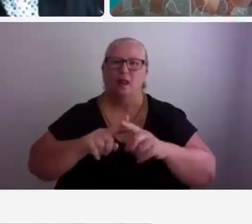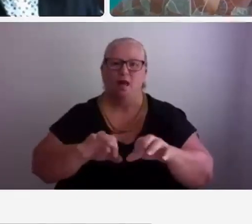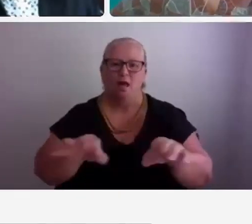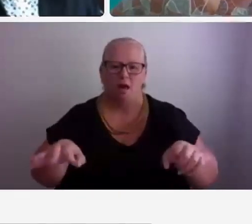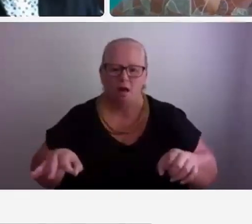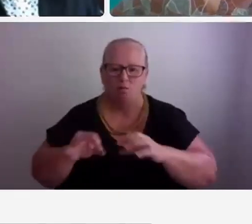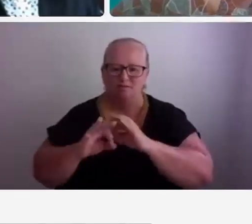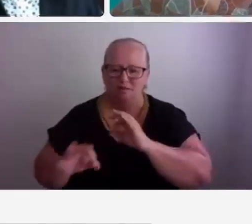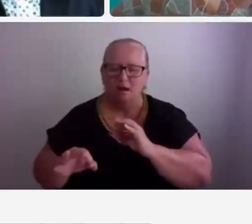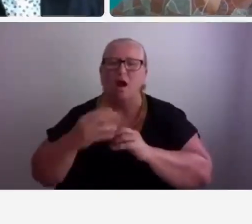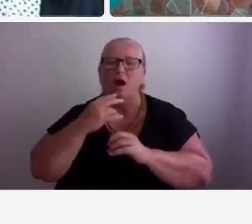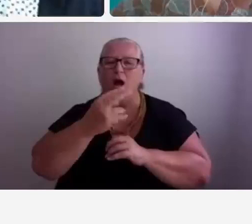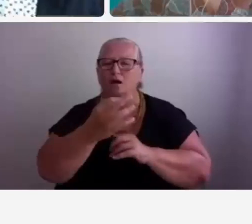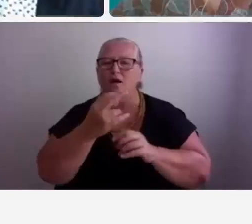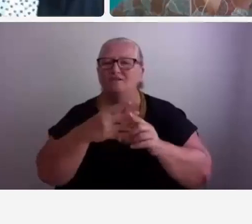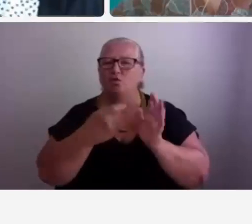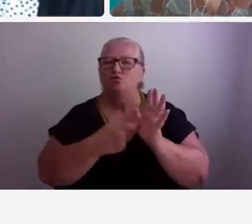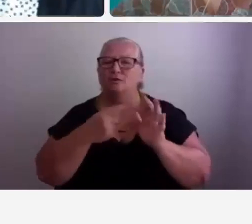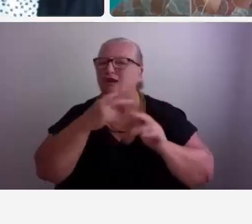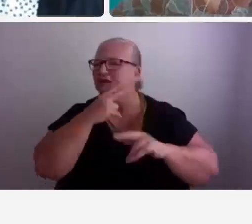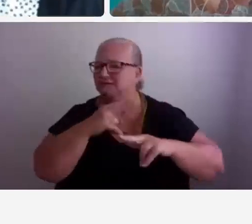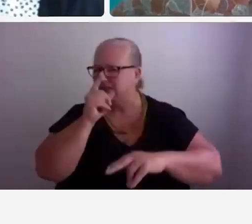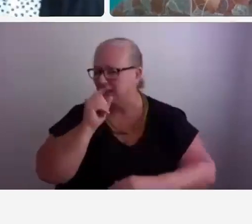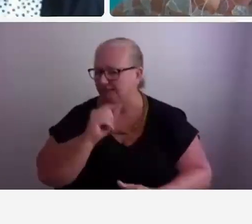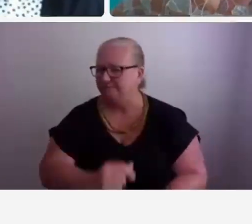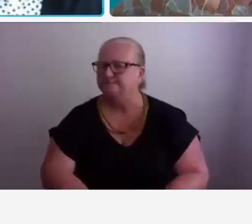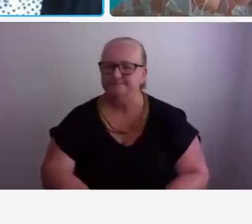a reassessment on that basis.